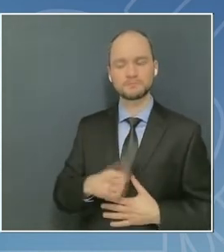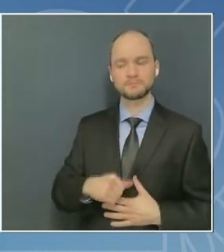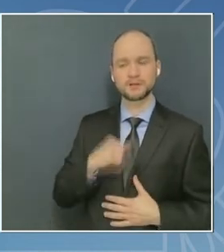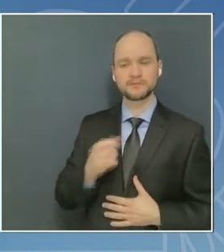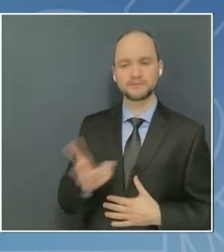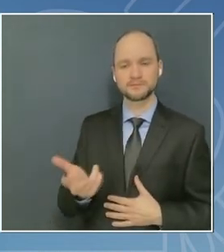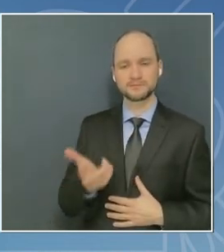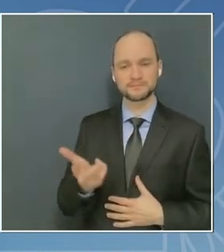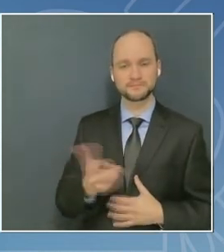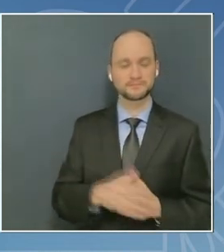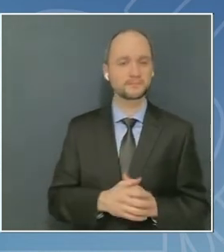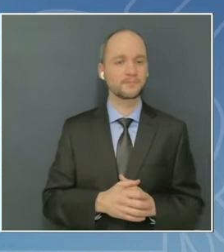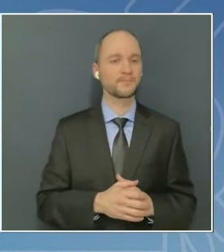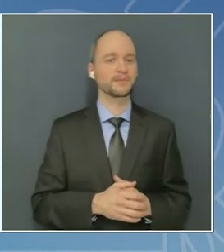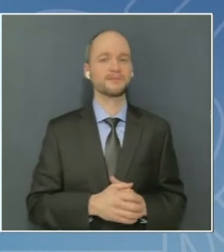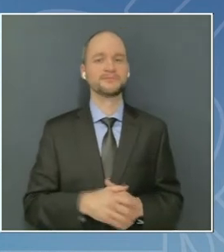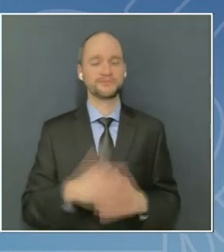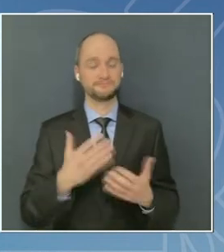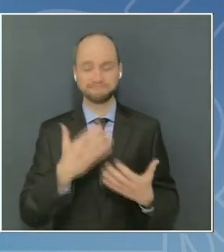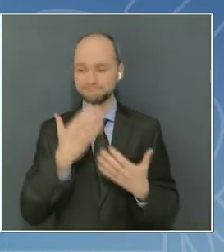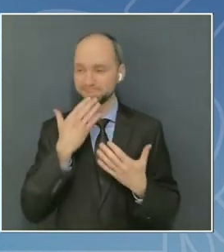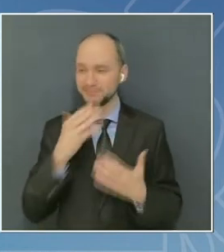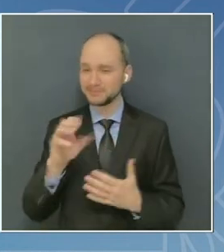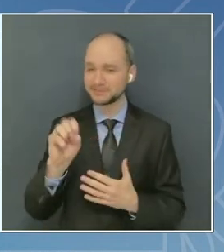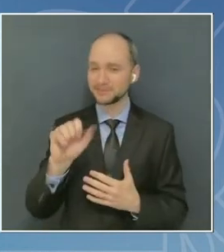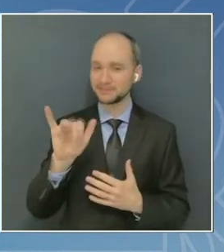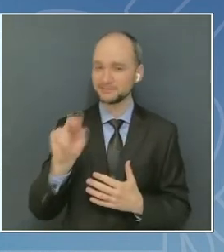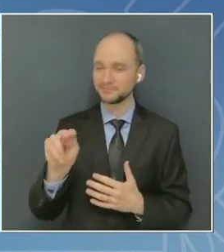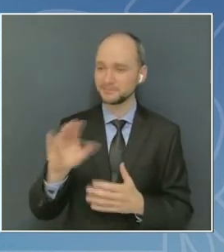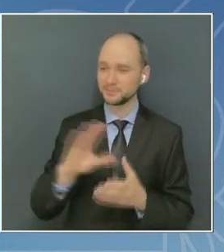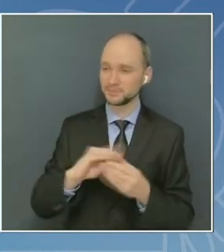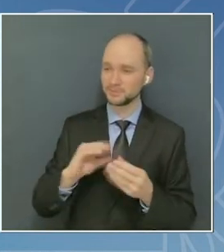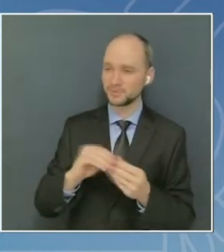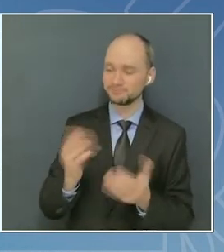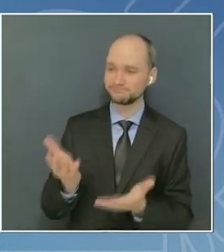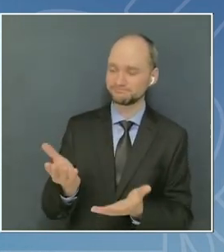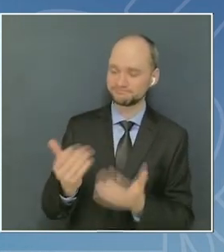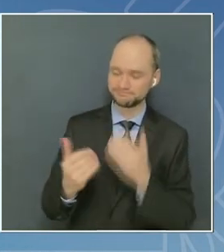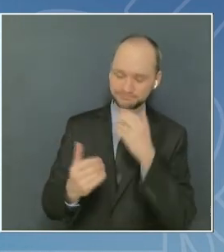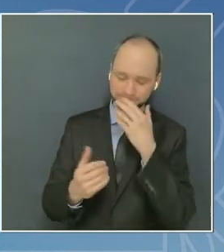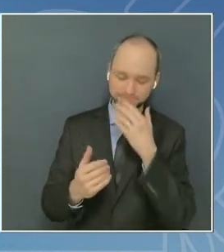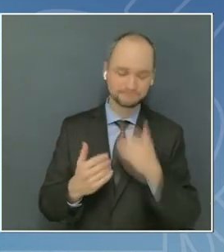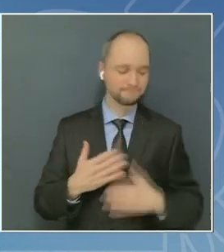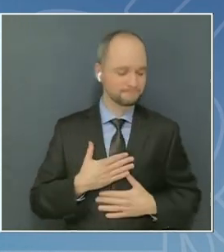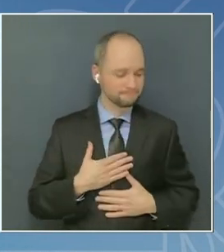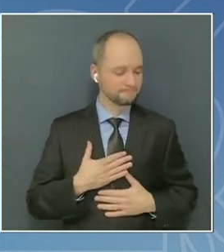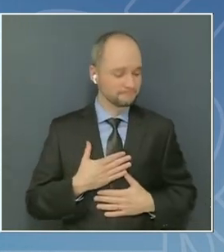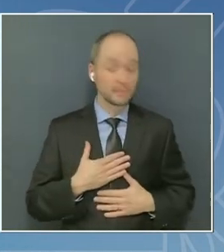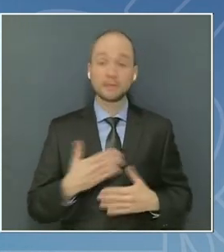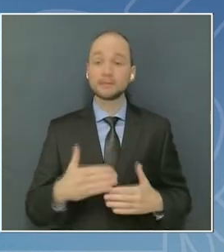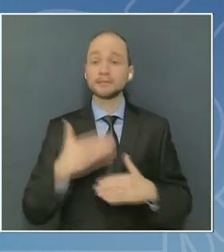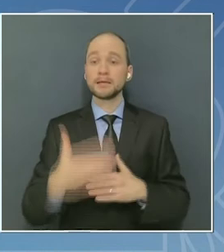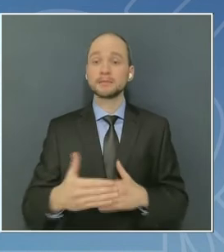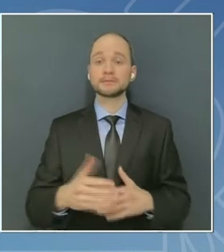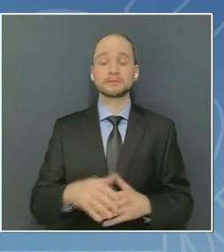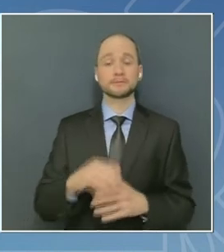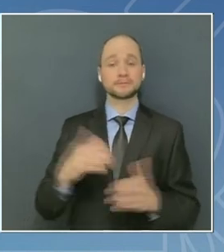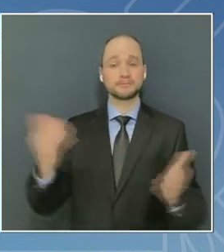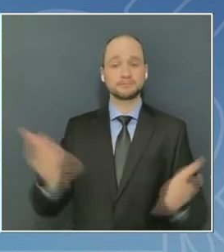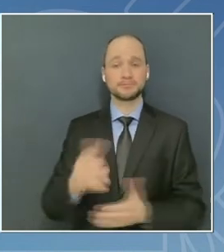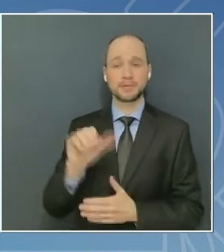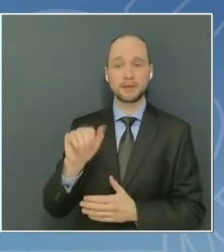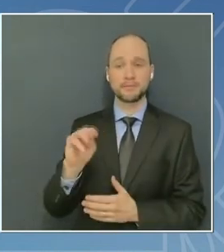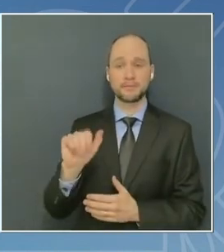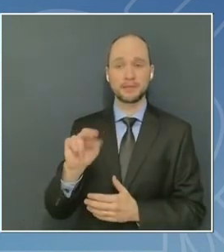Thank you, Simon, so much for sharing your story. Appreciate it. It's my pleasure next to introduce Amanda Nguyen.